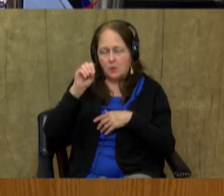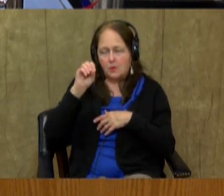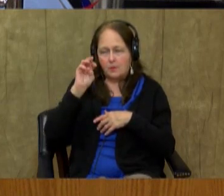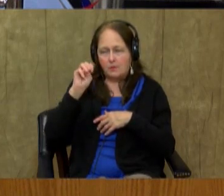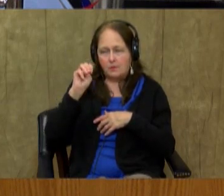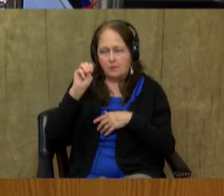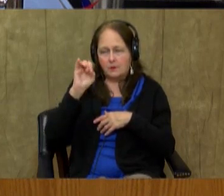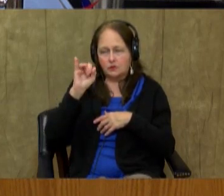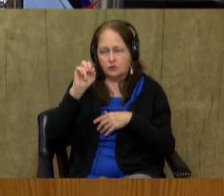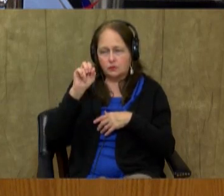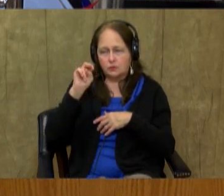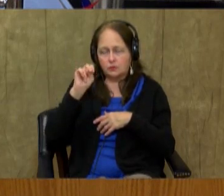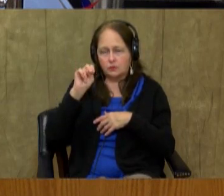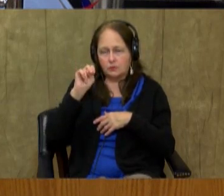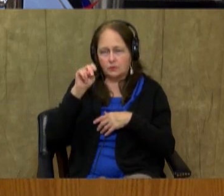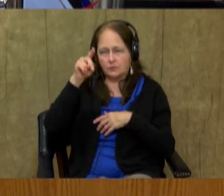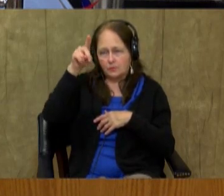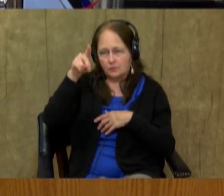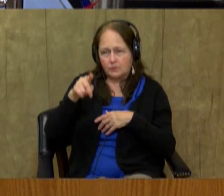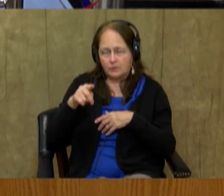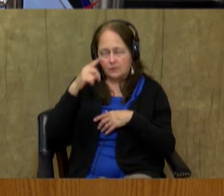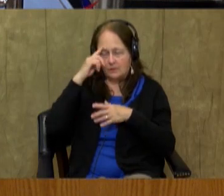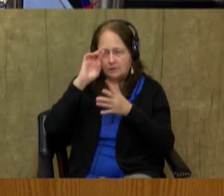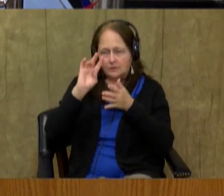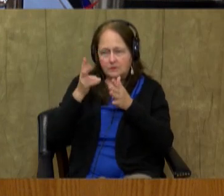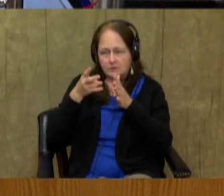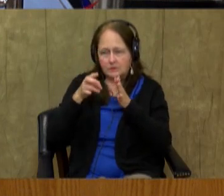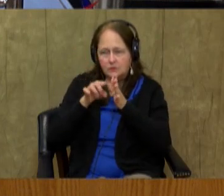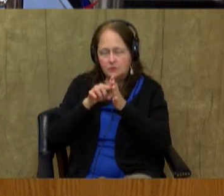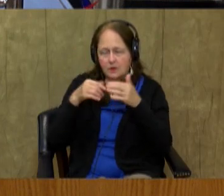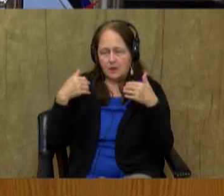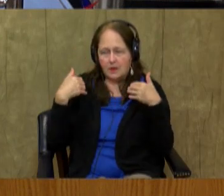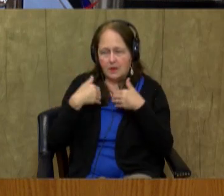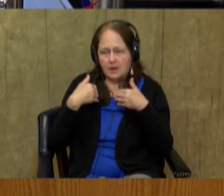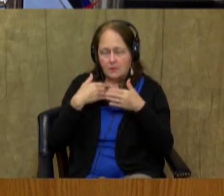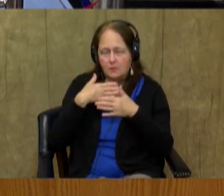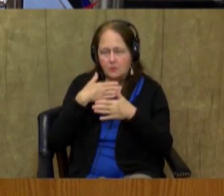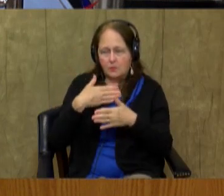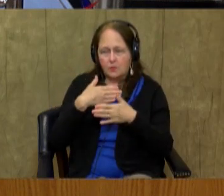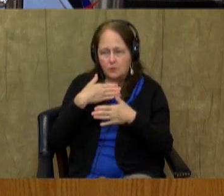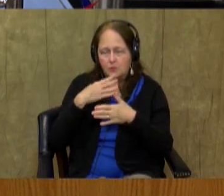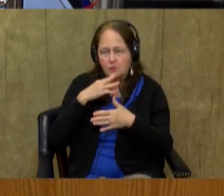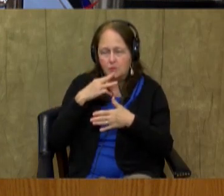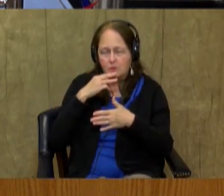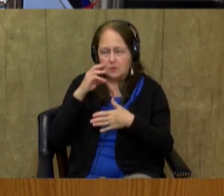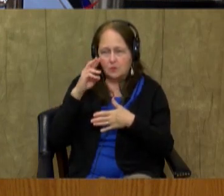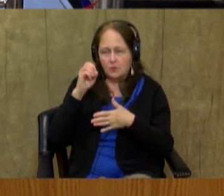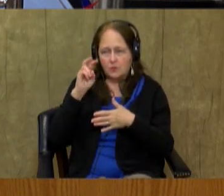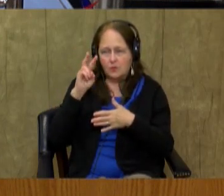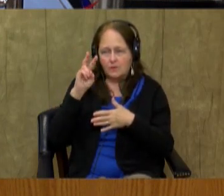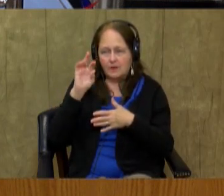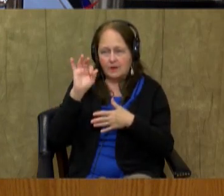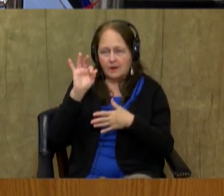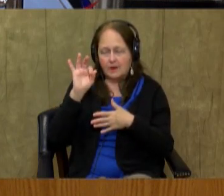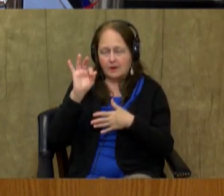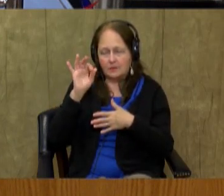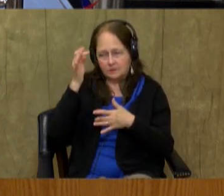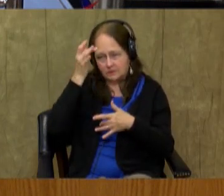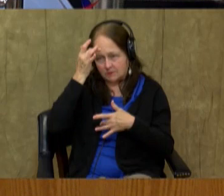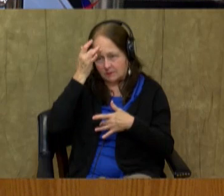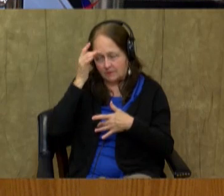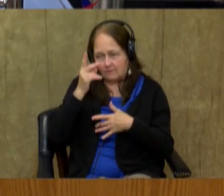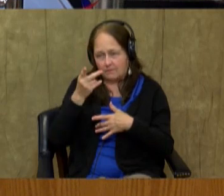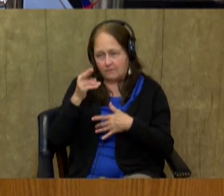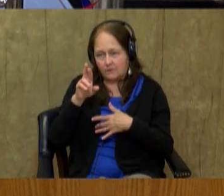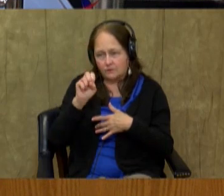these suggestions over here are things we need for 7th grade and animals that breathe in and out of water, and really COVID-19 being a virus. All of that